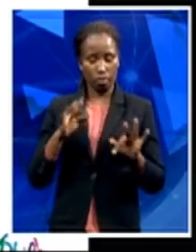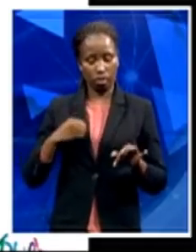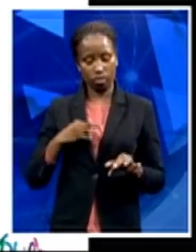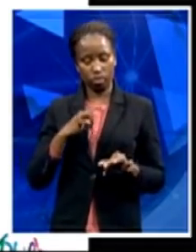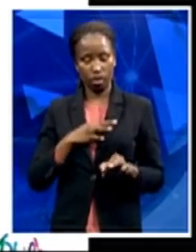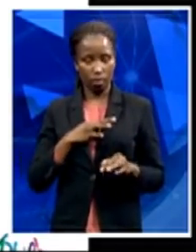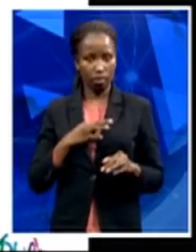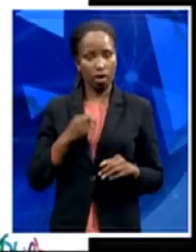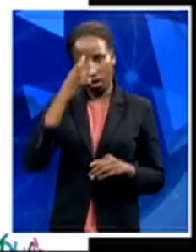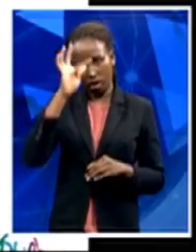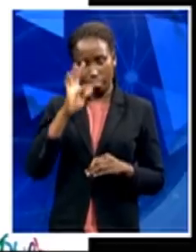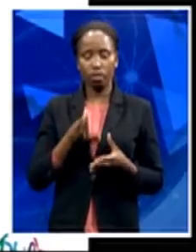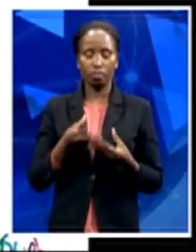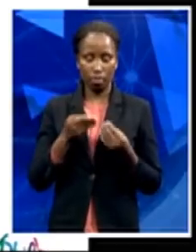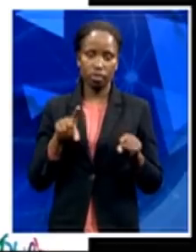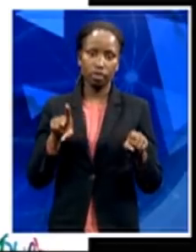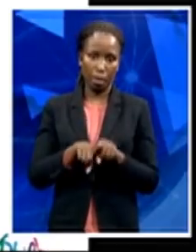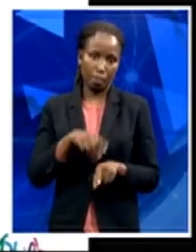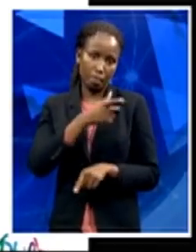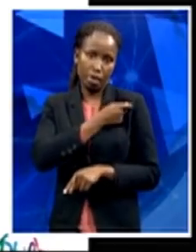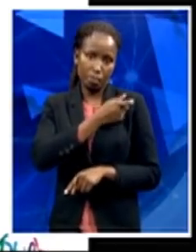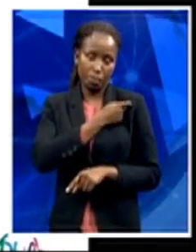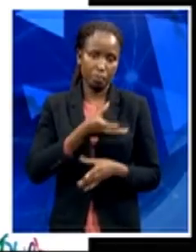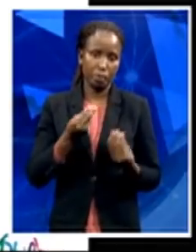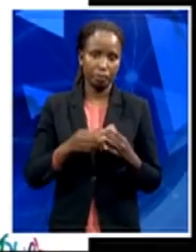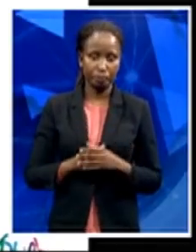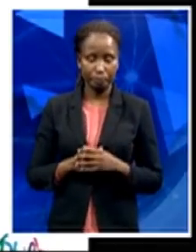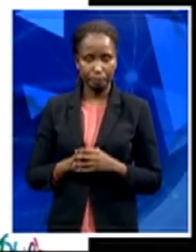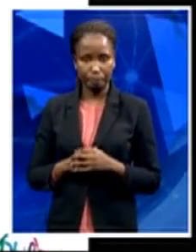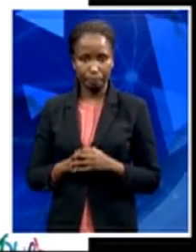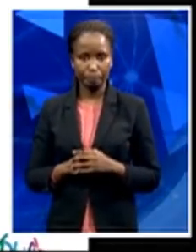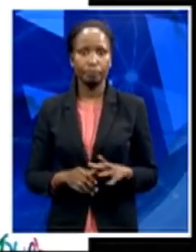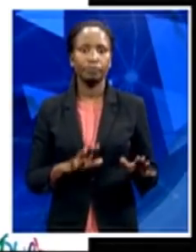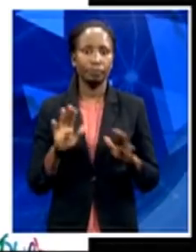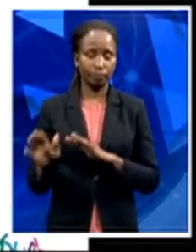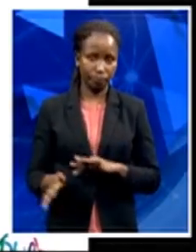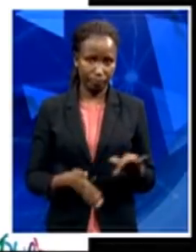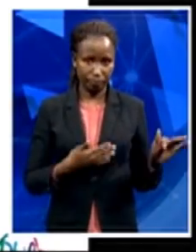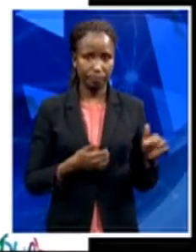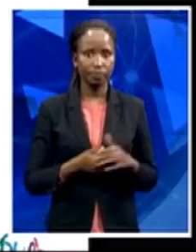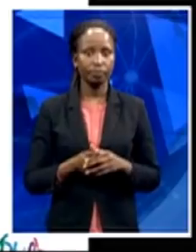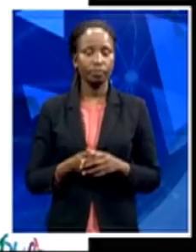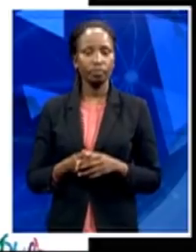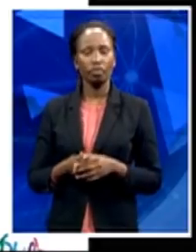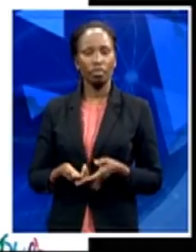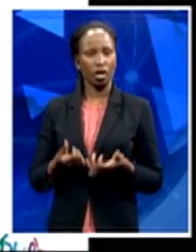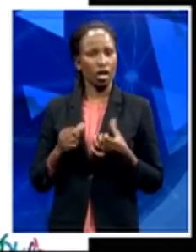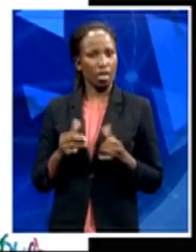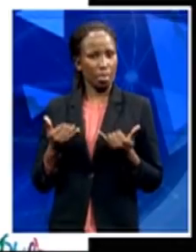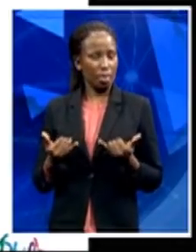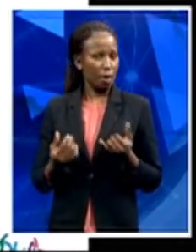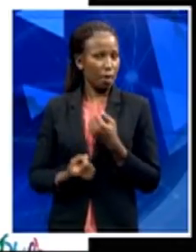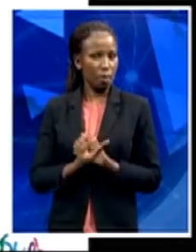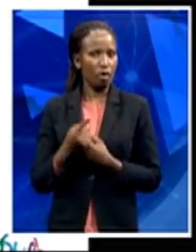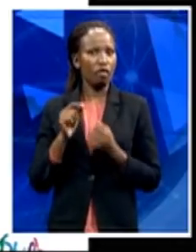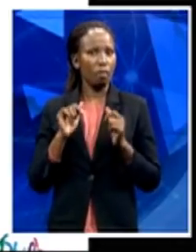from the vaccination. In terms of additionally what is happening for public service workers and other workers